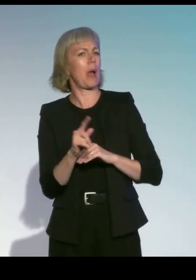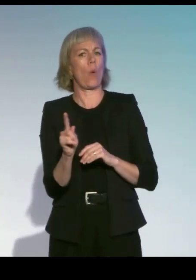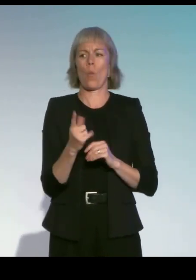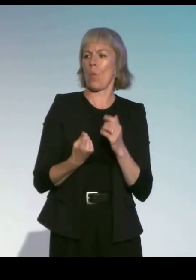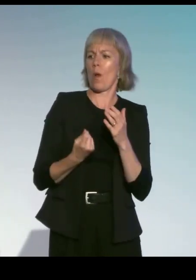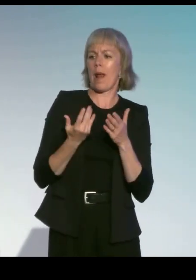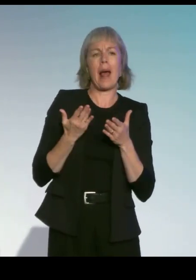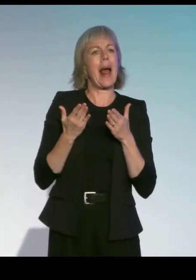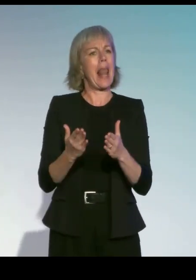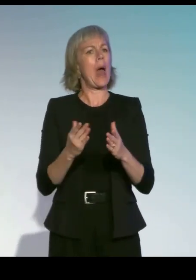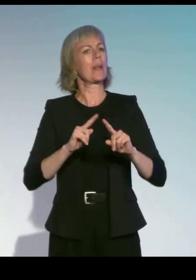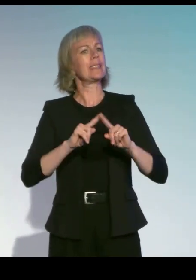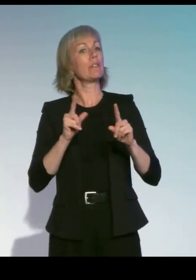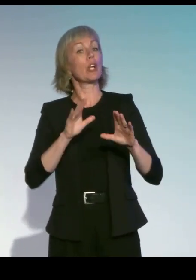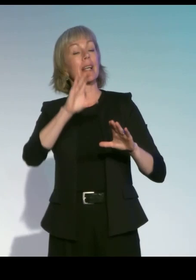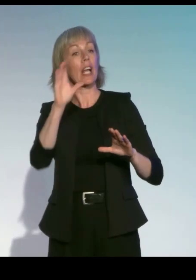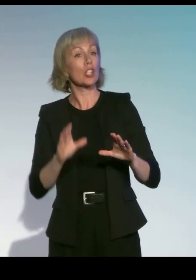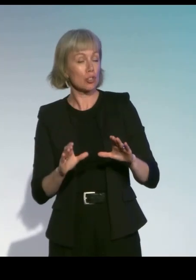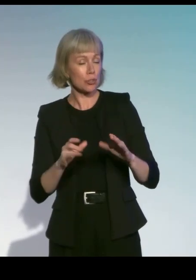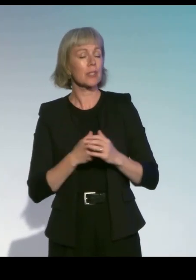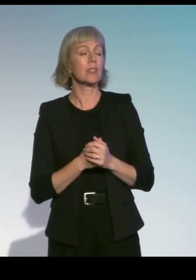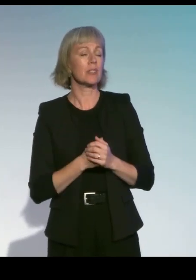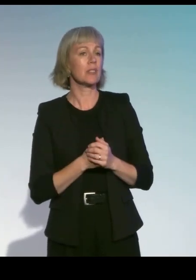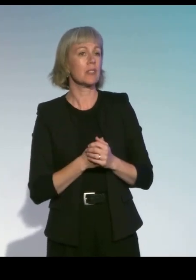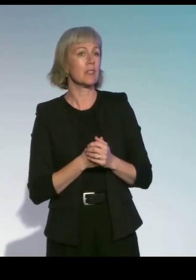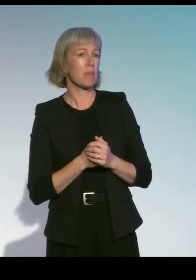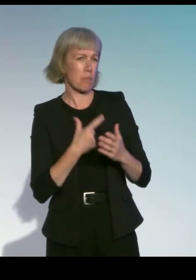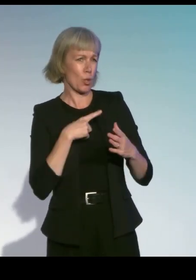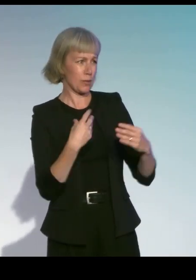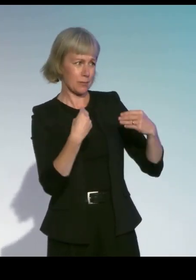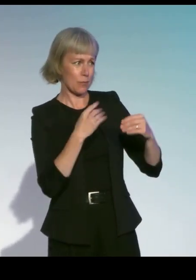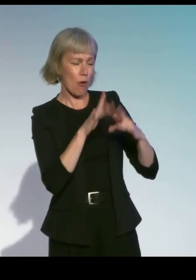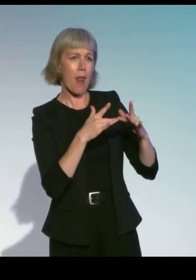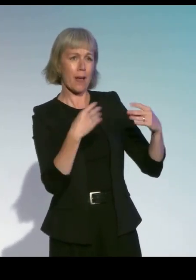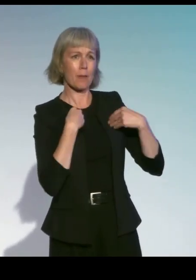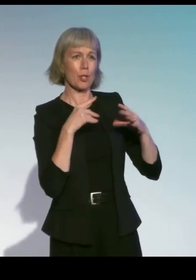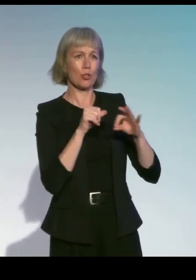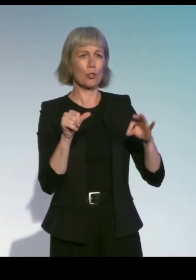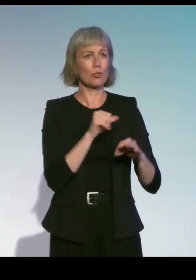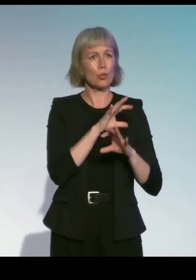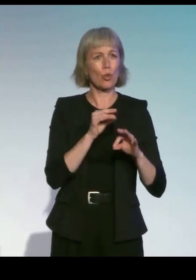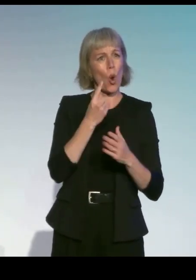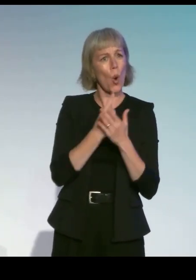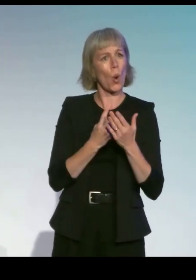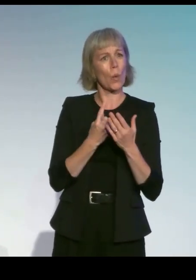domestic jurisdictions because they're not necessarily determinative of whether content is consensual or ethical